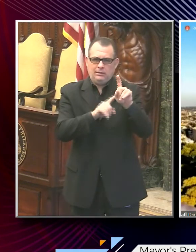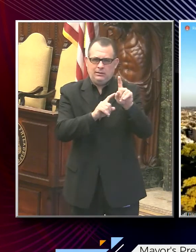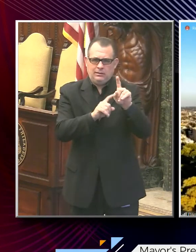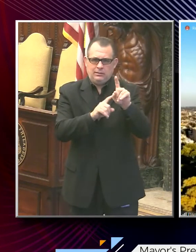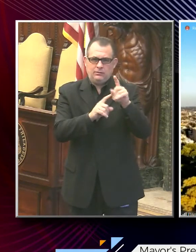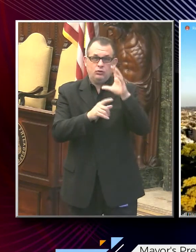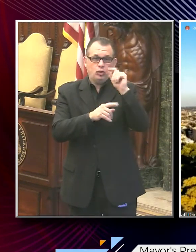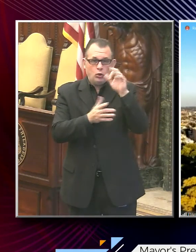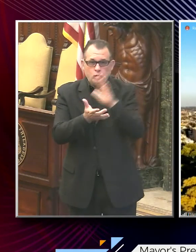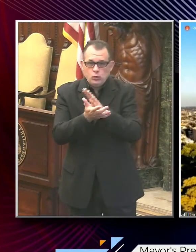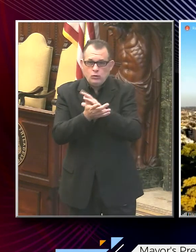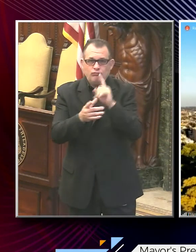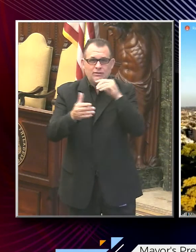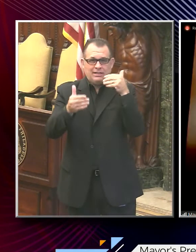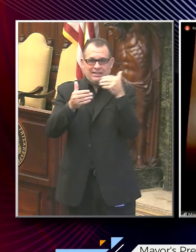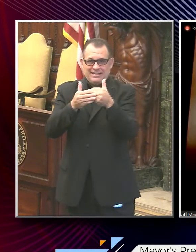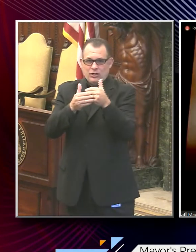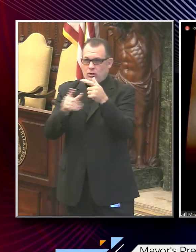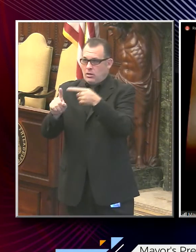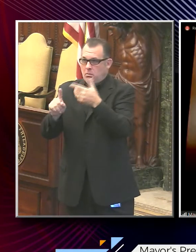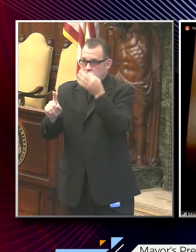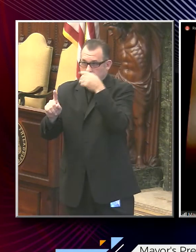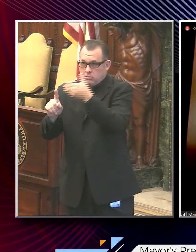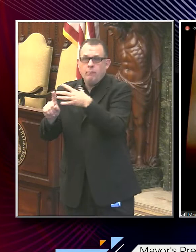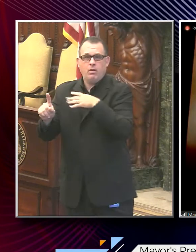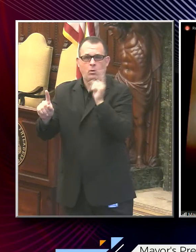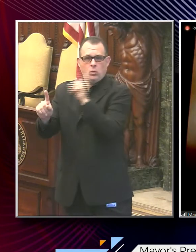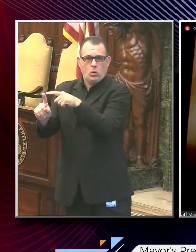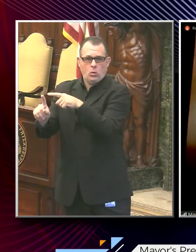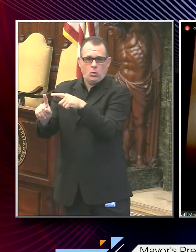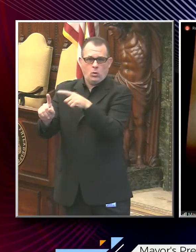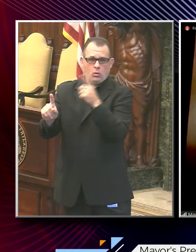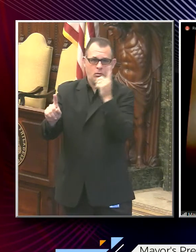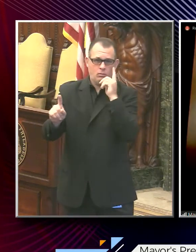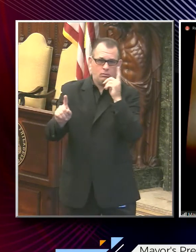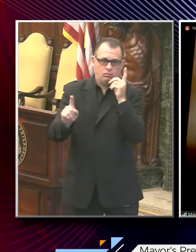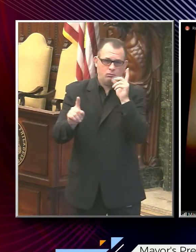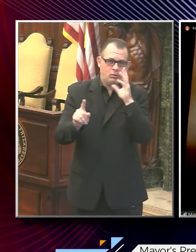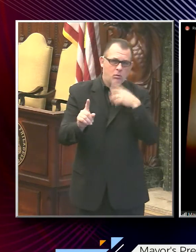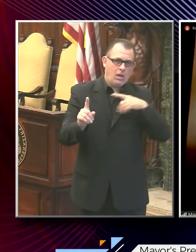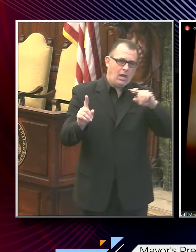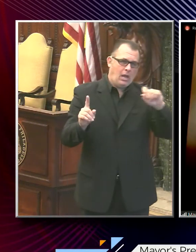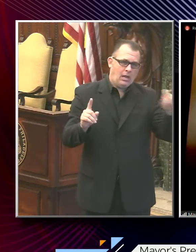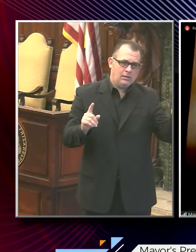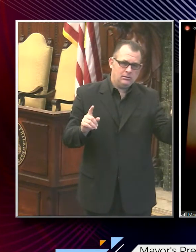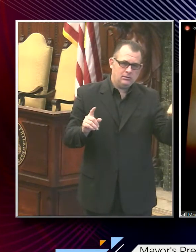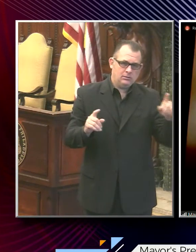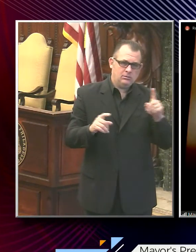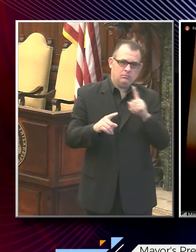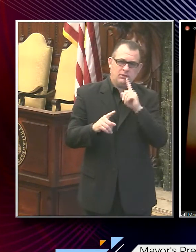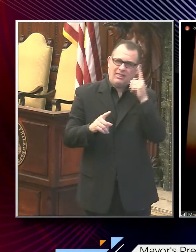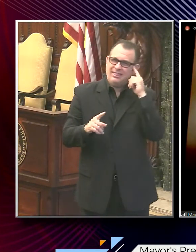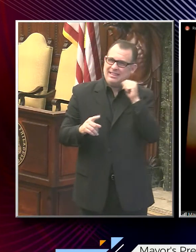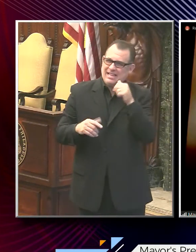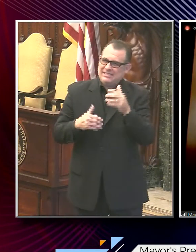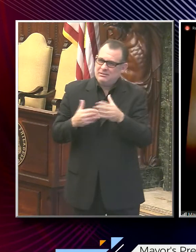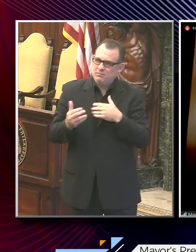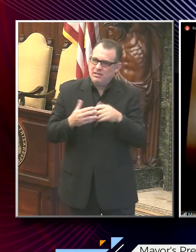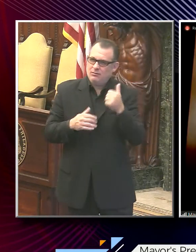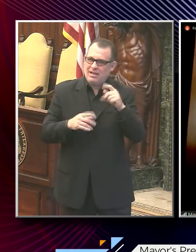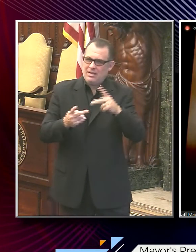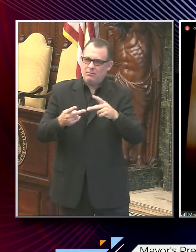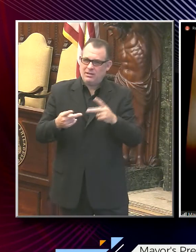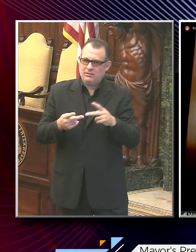whatever's closest. You know, We could find out definitively for you, but I don't think it matters. I think the prior